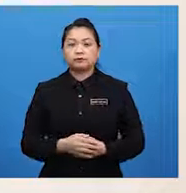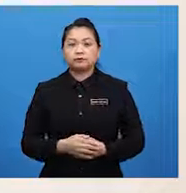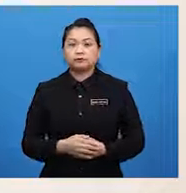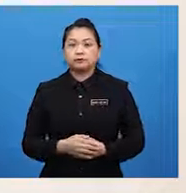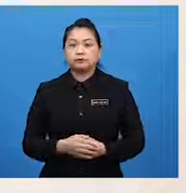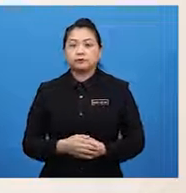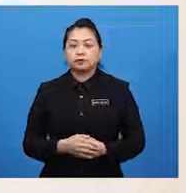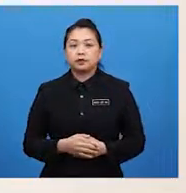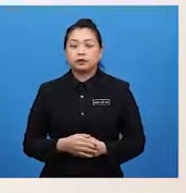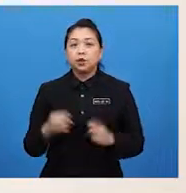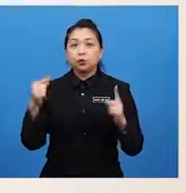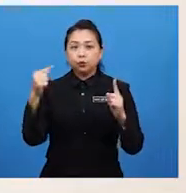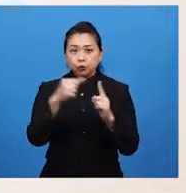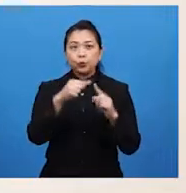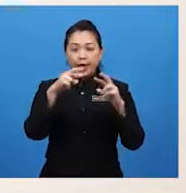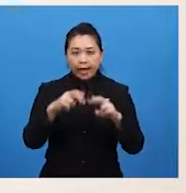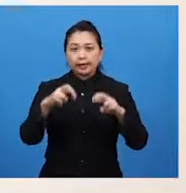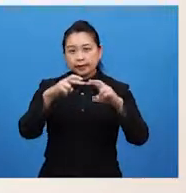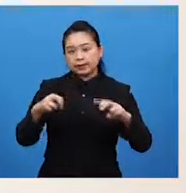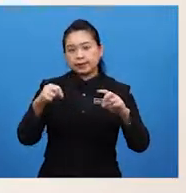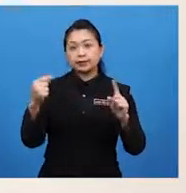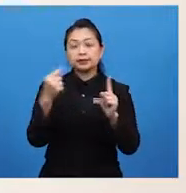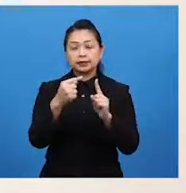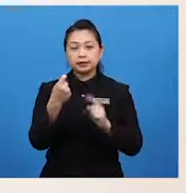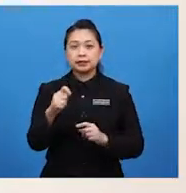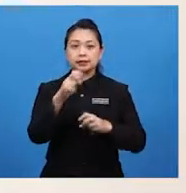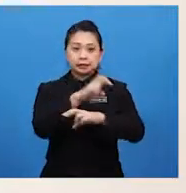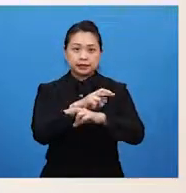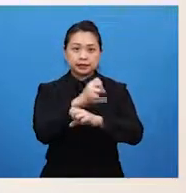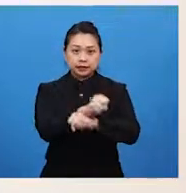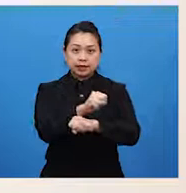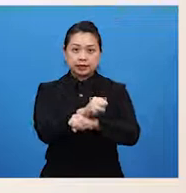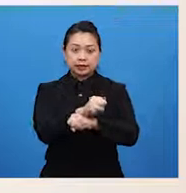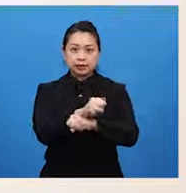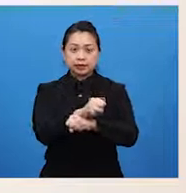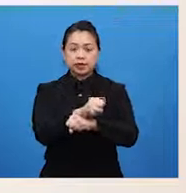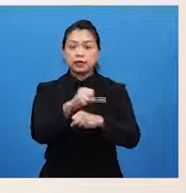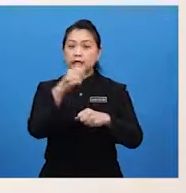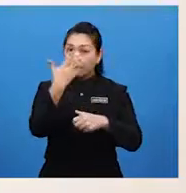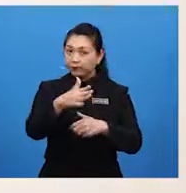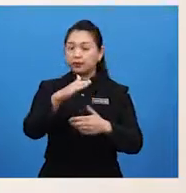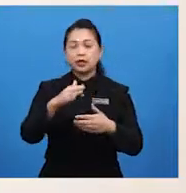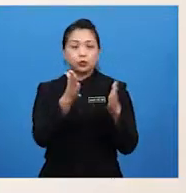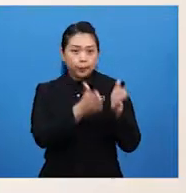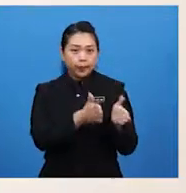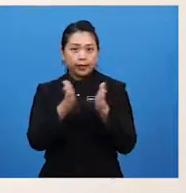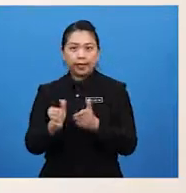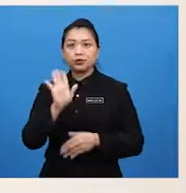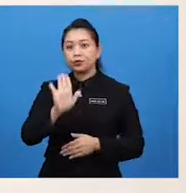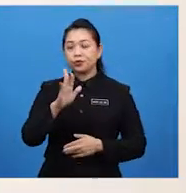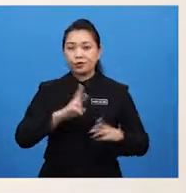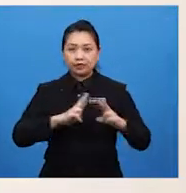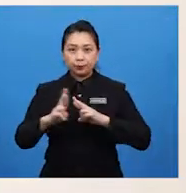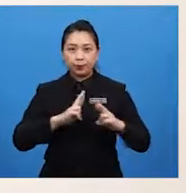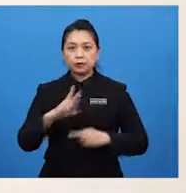to analyze the task. The second step is to plan your response,